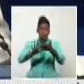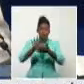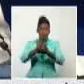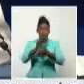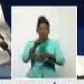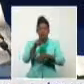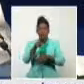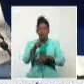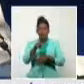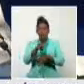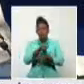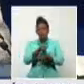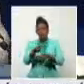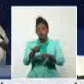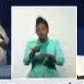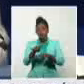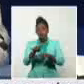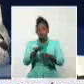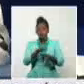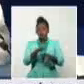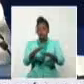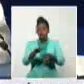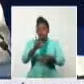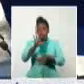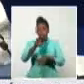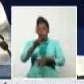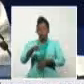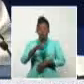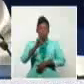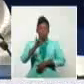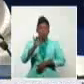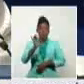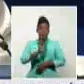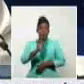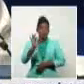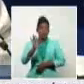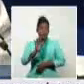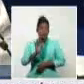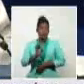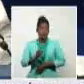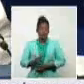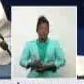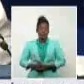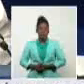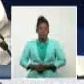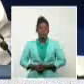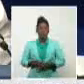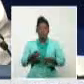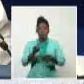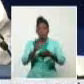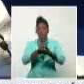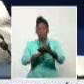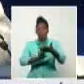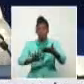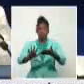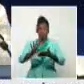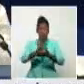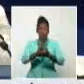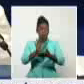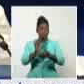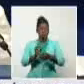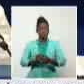And we're seeing high death tolls in Canada, Brazil, in some Caribbean